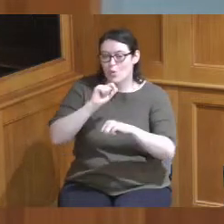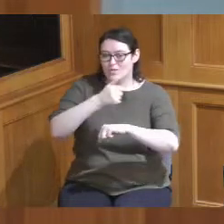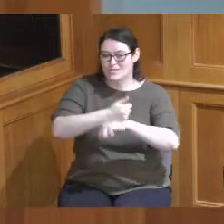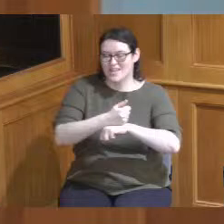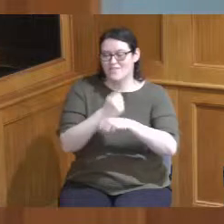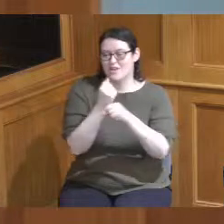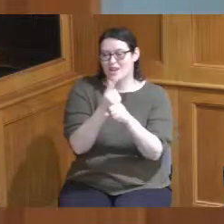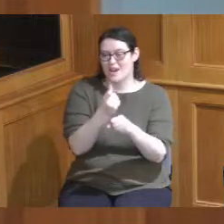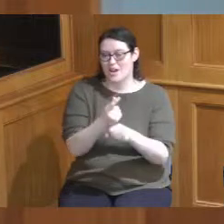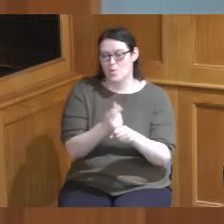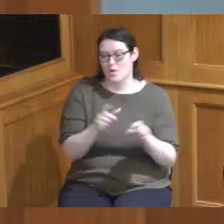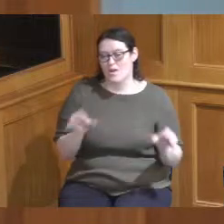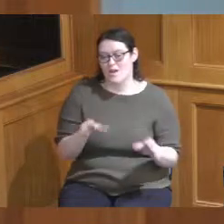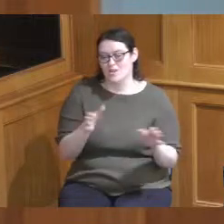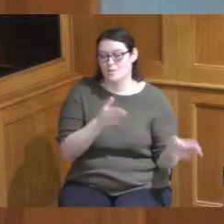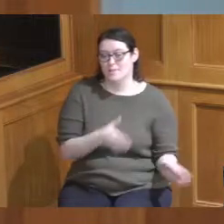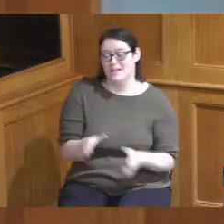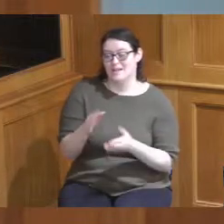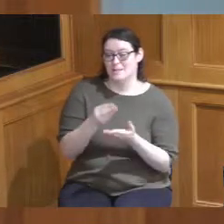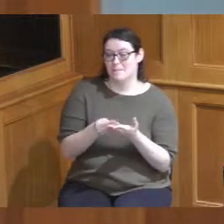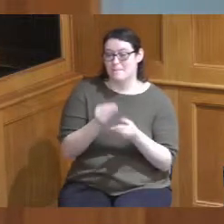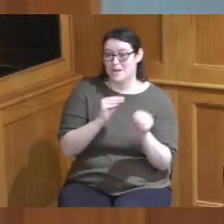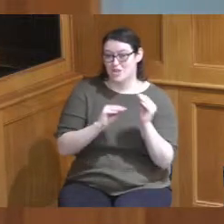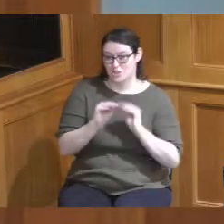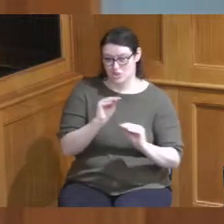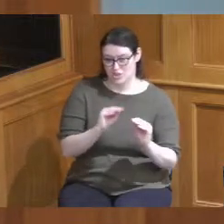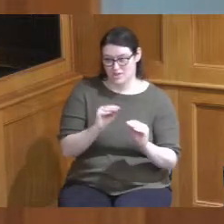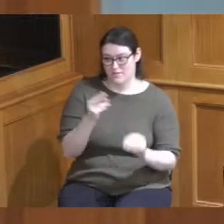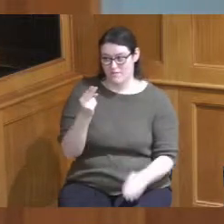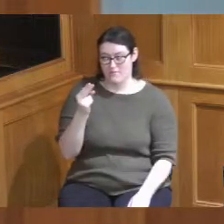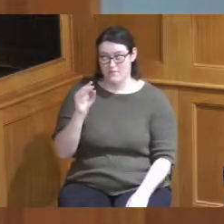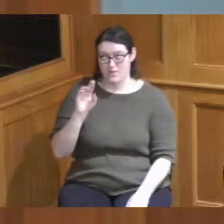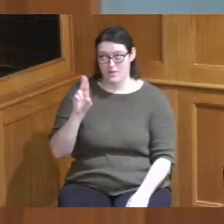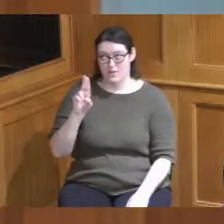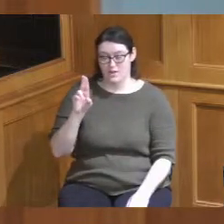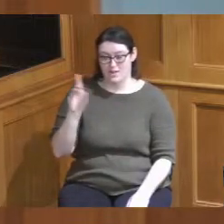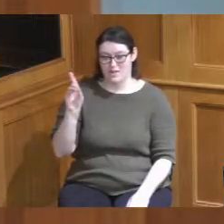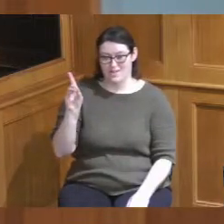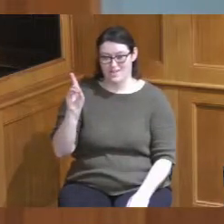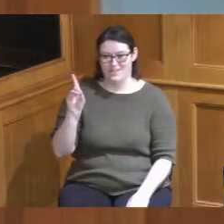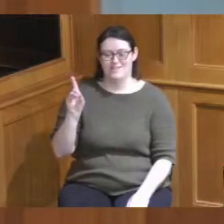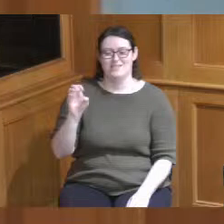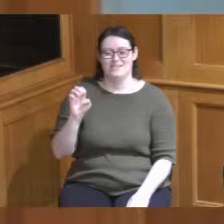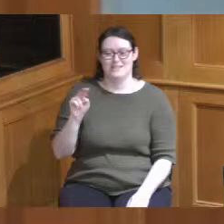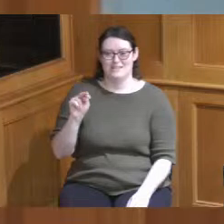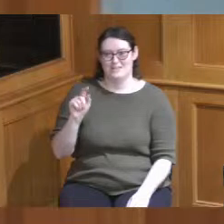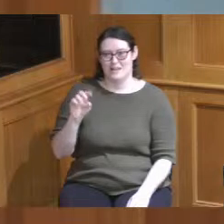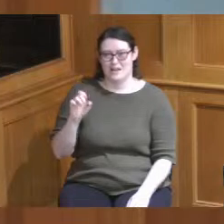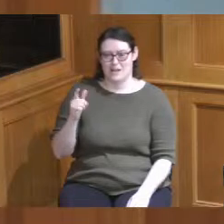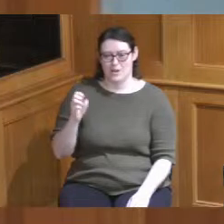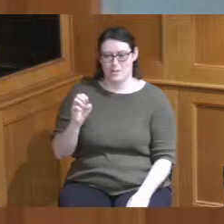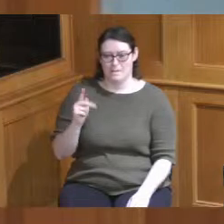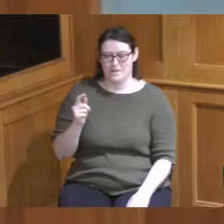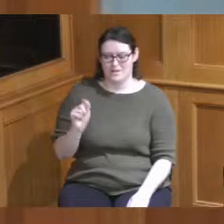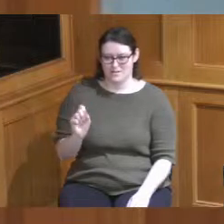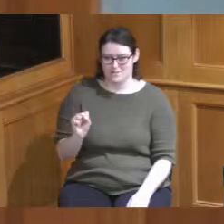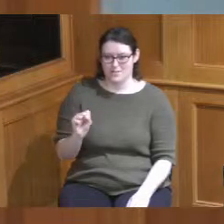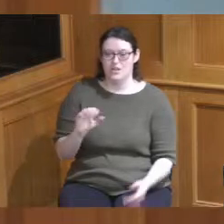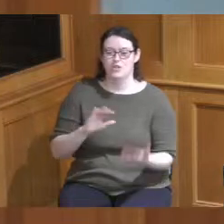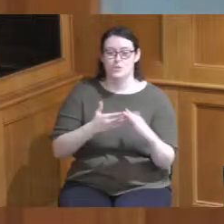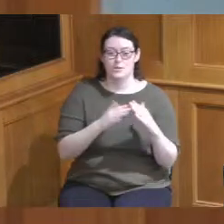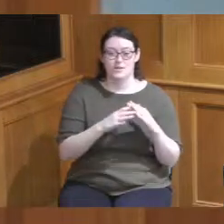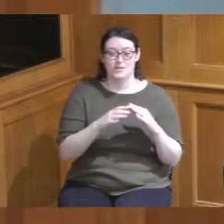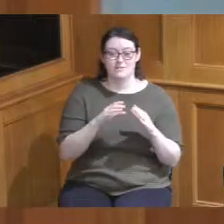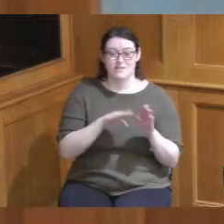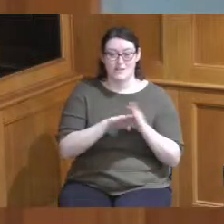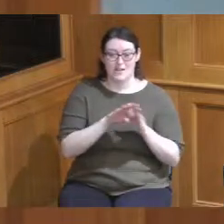annual action plan's budget for the HUD, county's HUD entitlements, which consist of the community development block